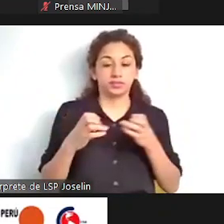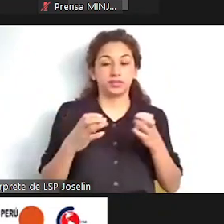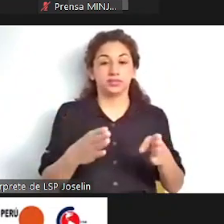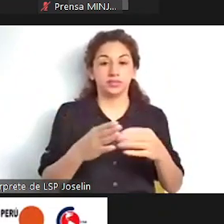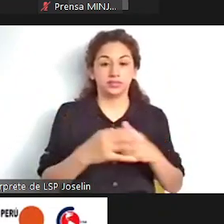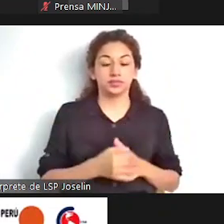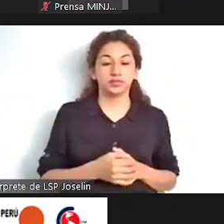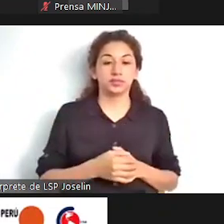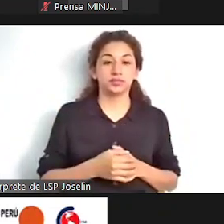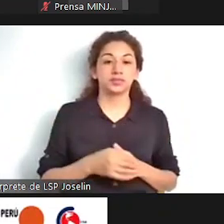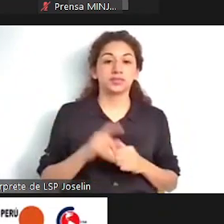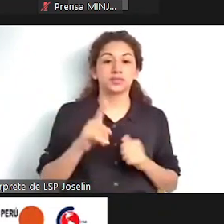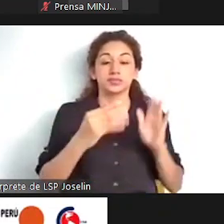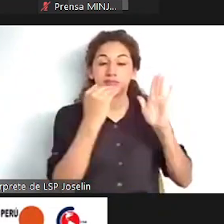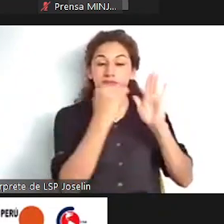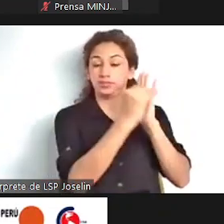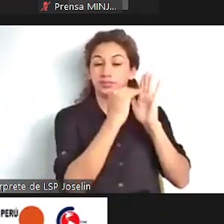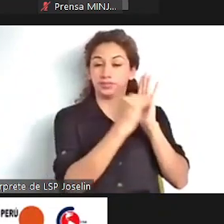actions